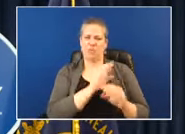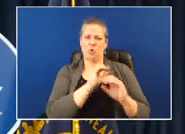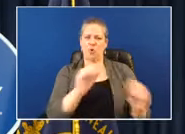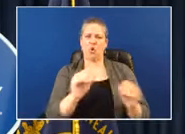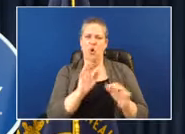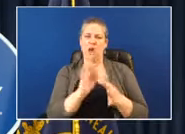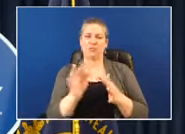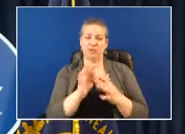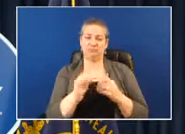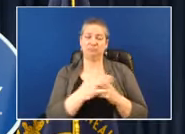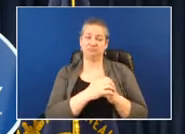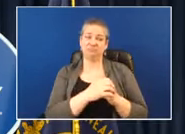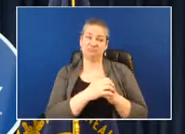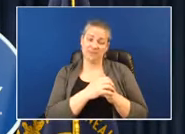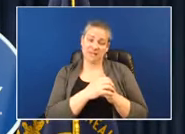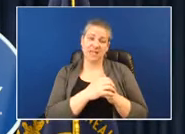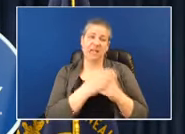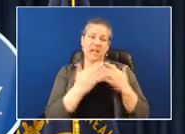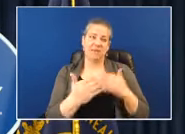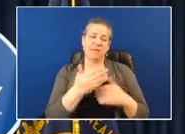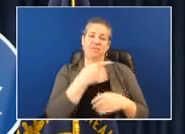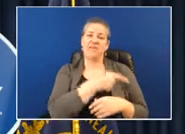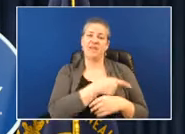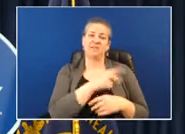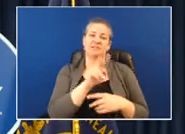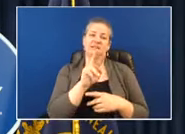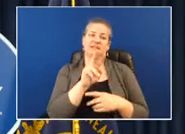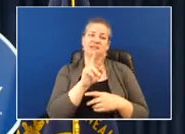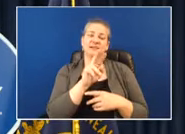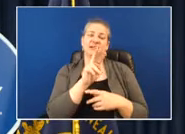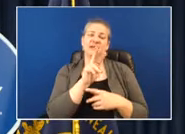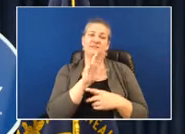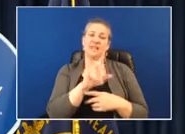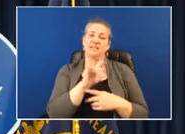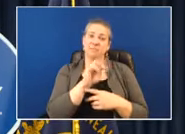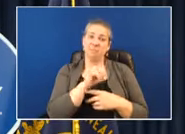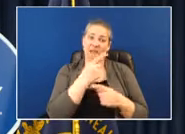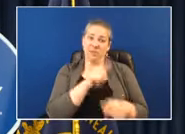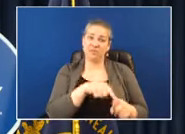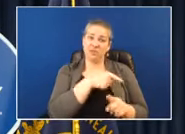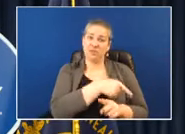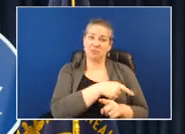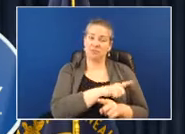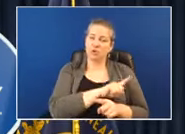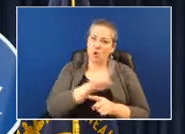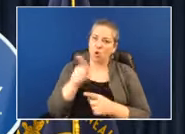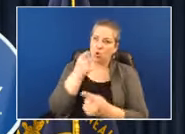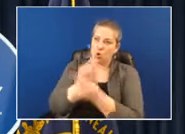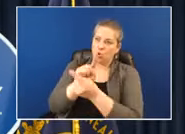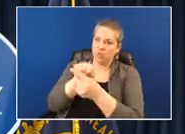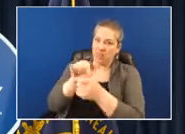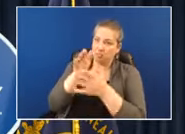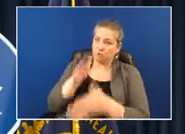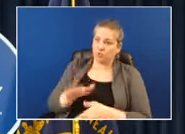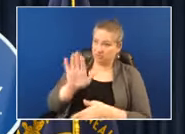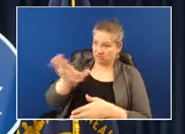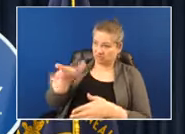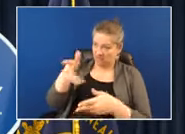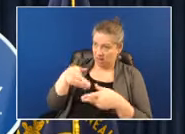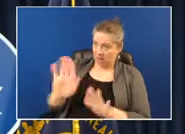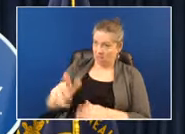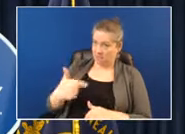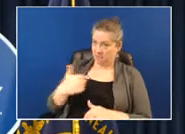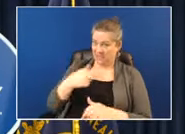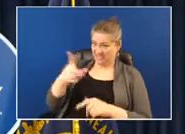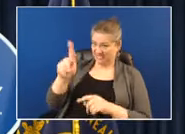victim to go to the actual perpetrator to ask if they can have options. I think the vast majority of Kentuckians think that's